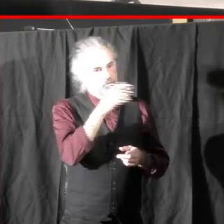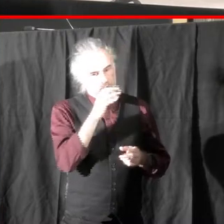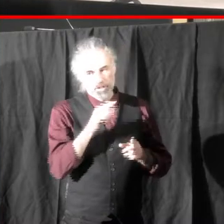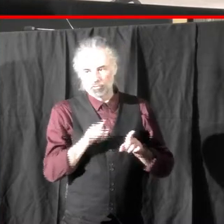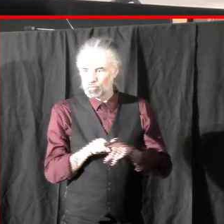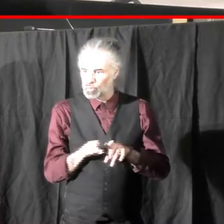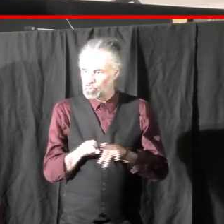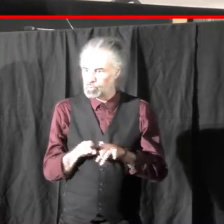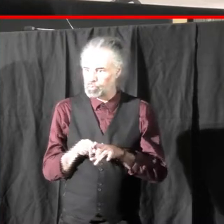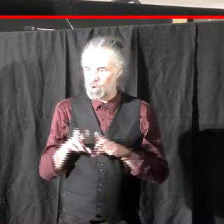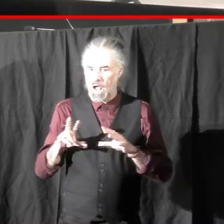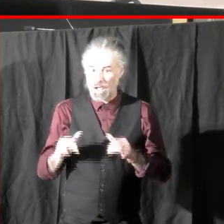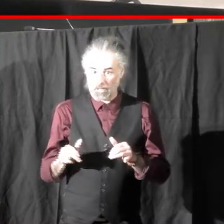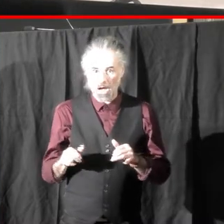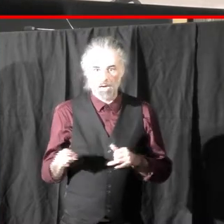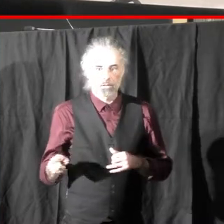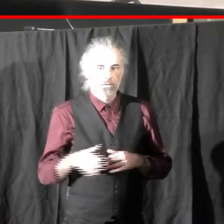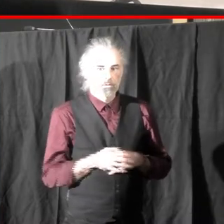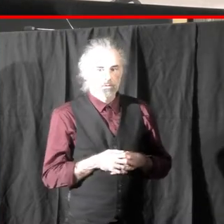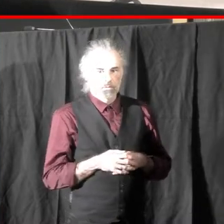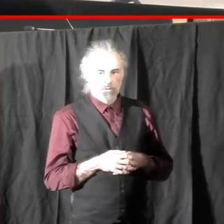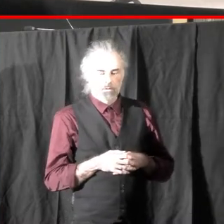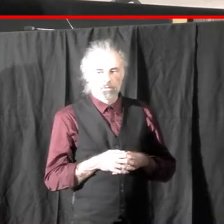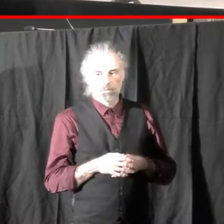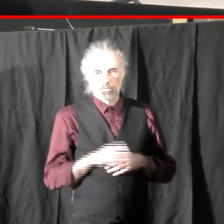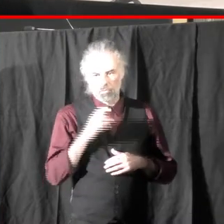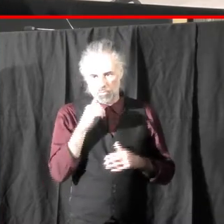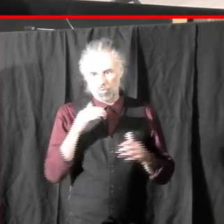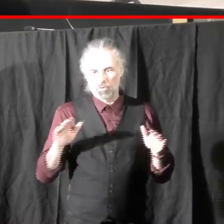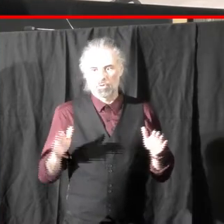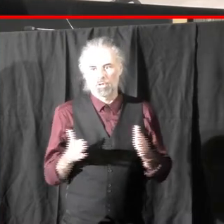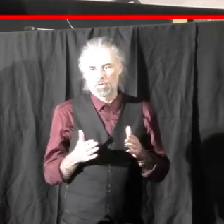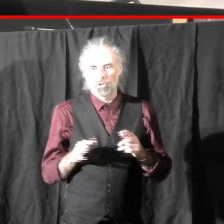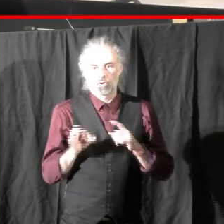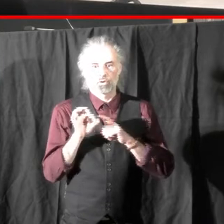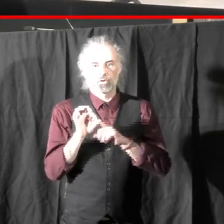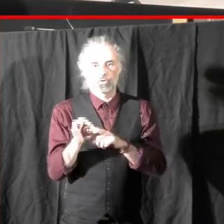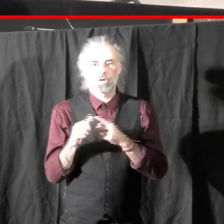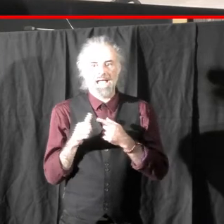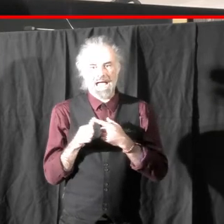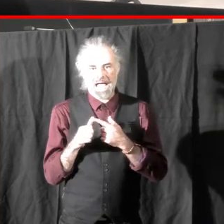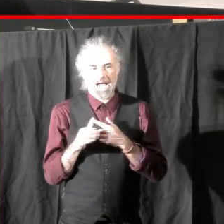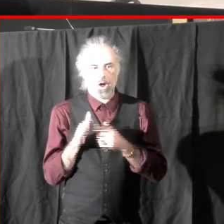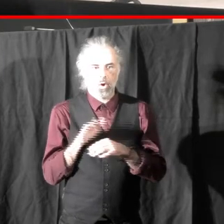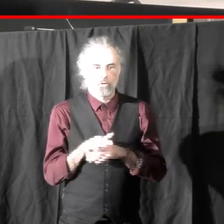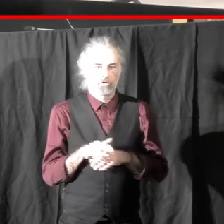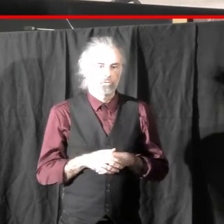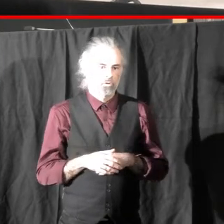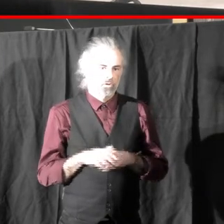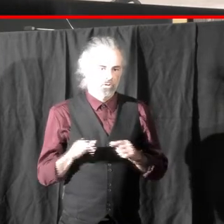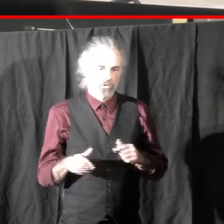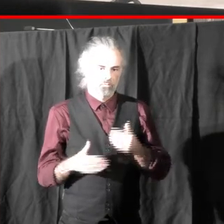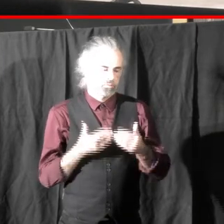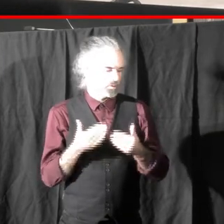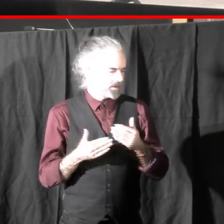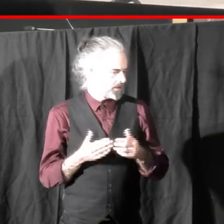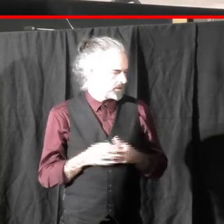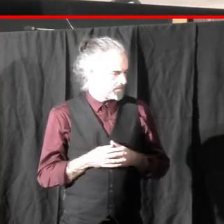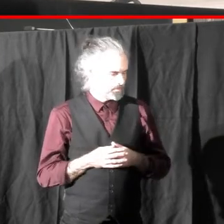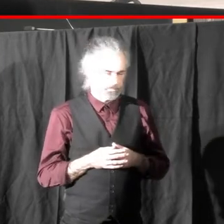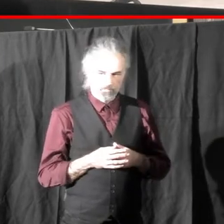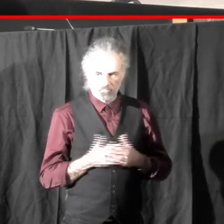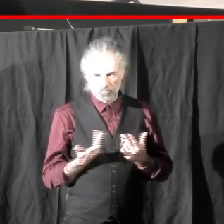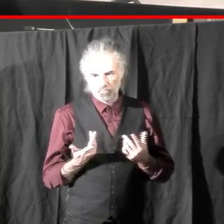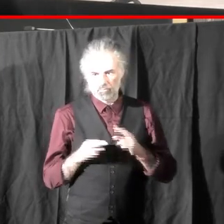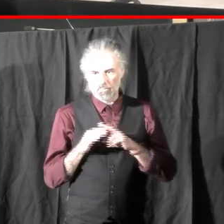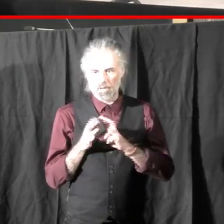available, after which there will be a short Q&A about this process, about Forum